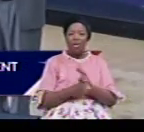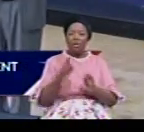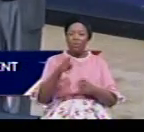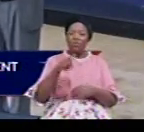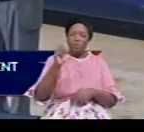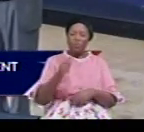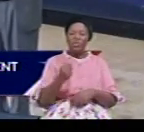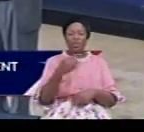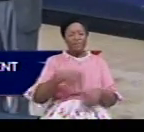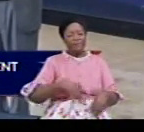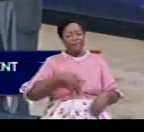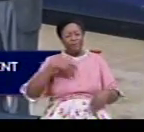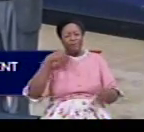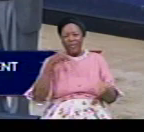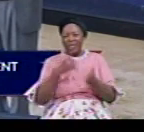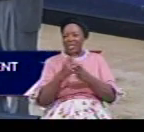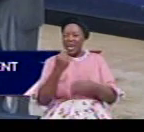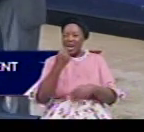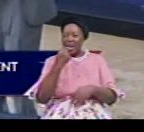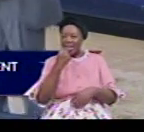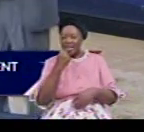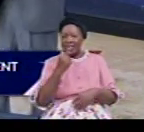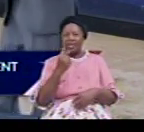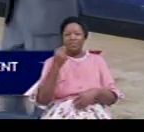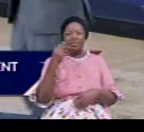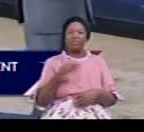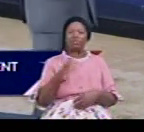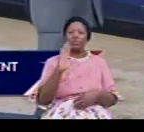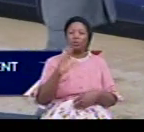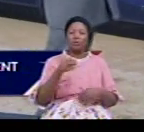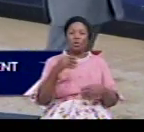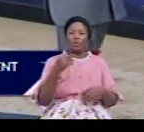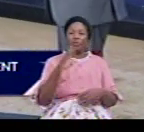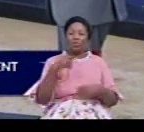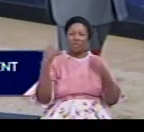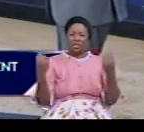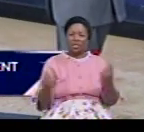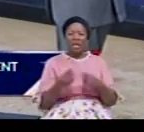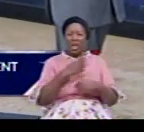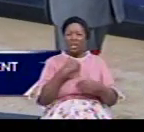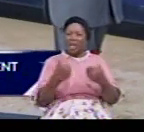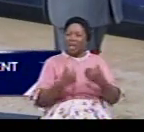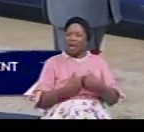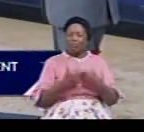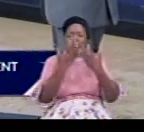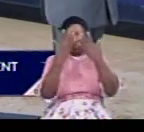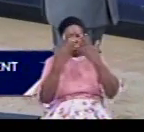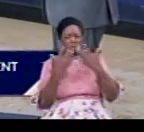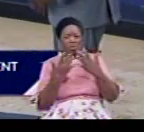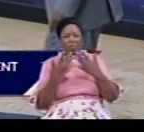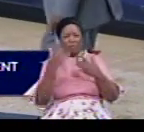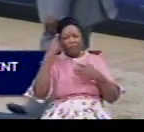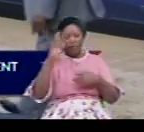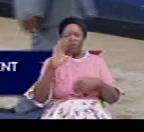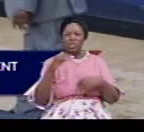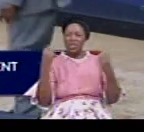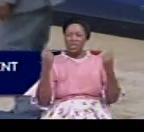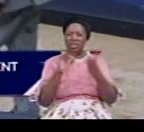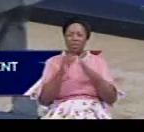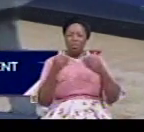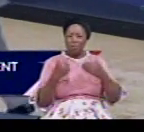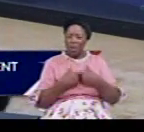You need to regret for the sin you have committed. You need to have remorse, sorrow of heart for